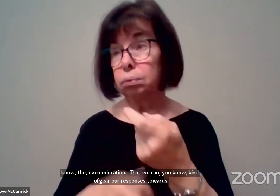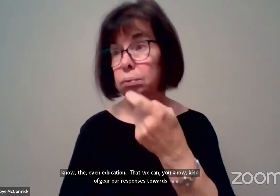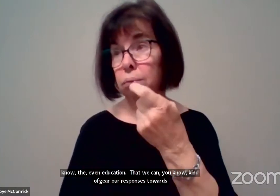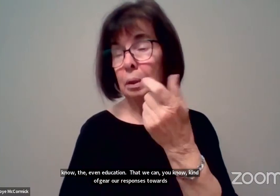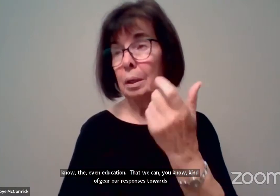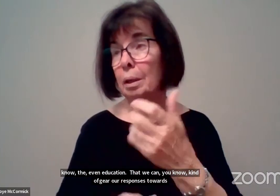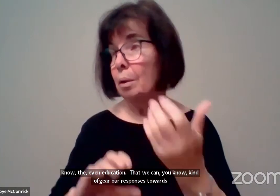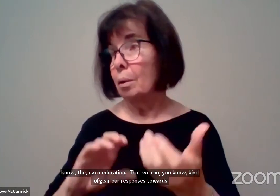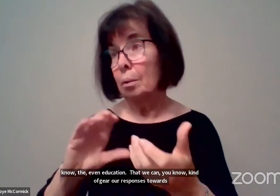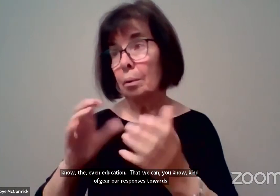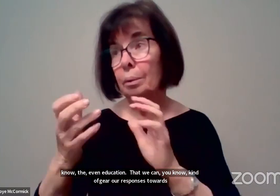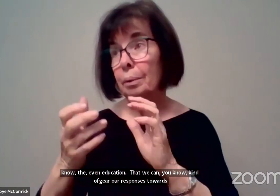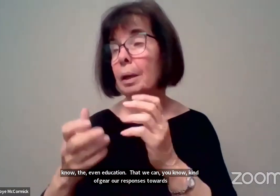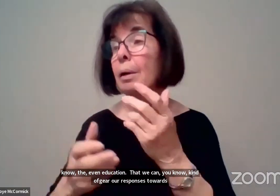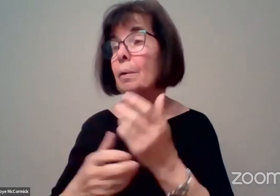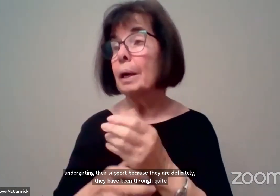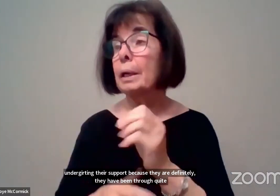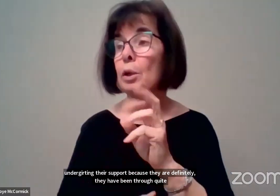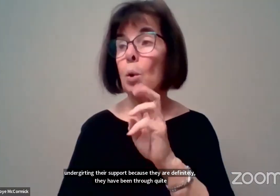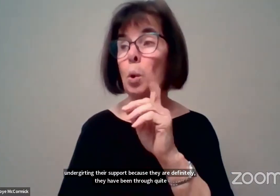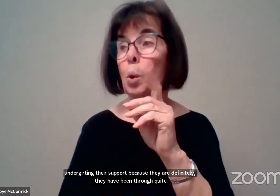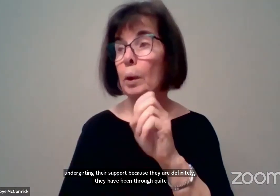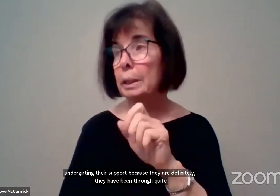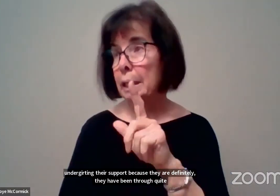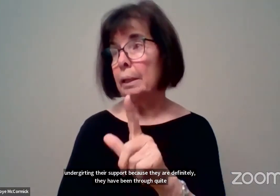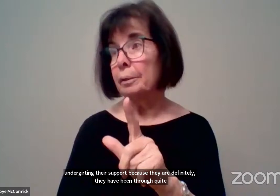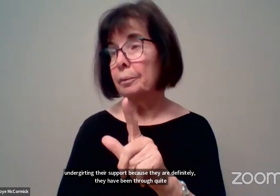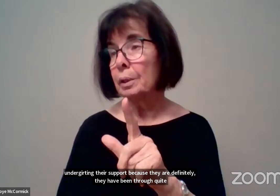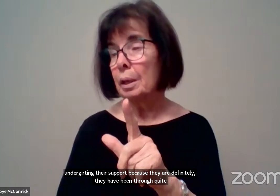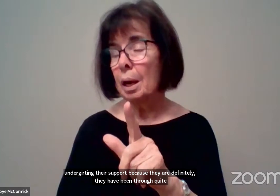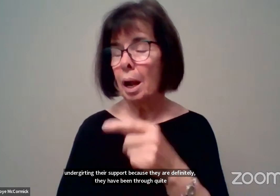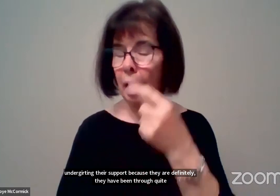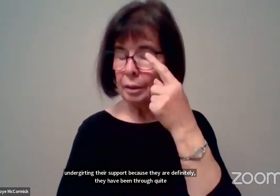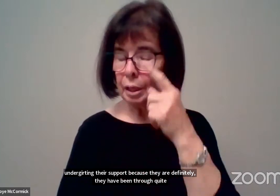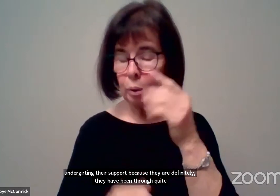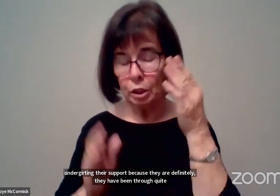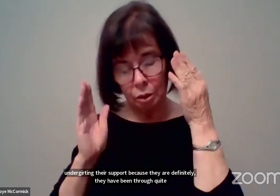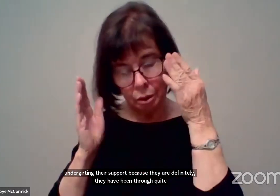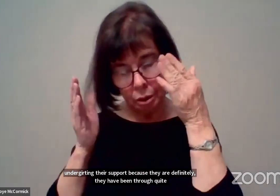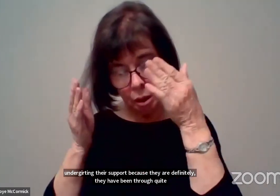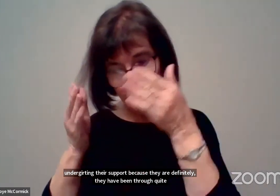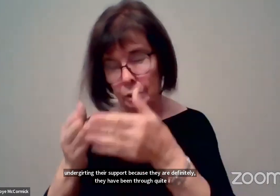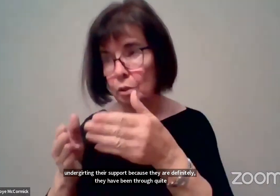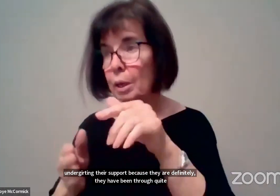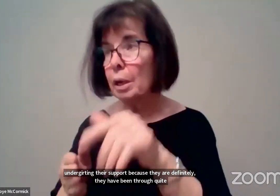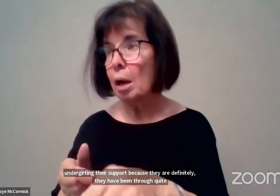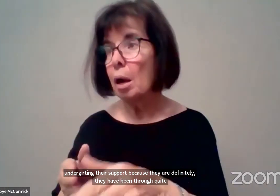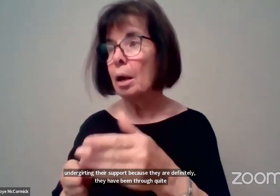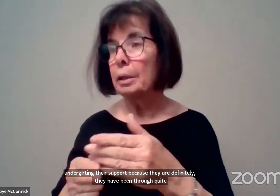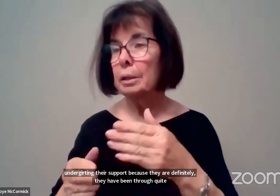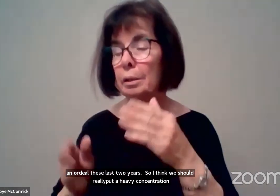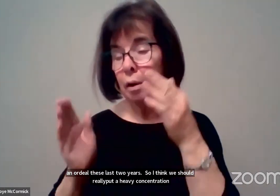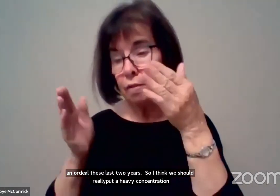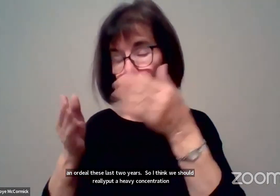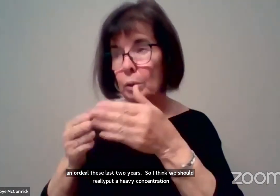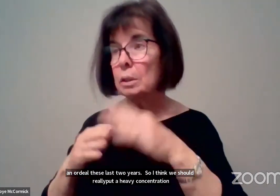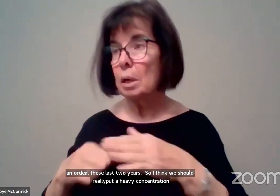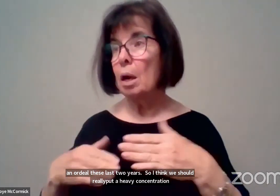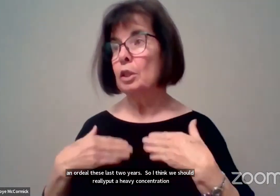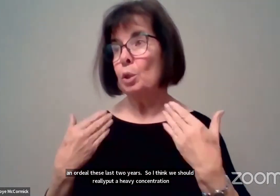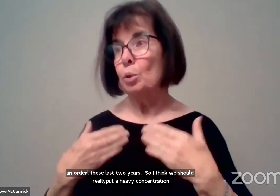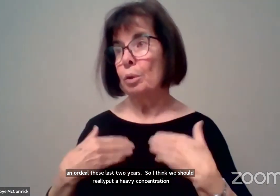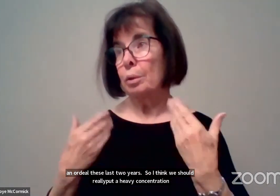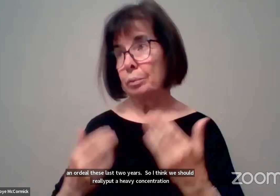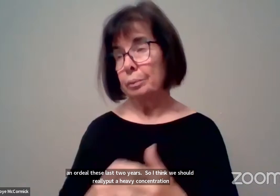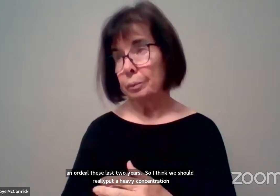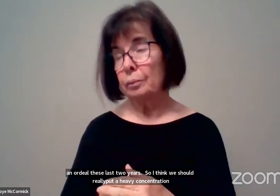last 2 years. And so I think we should really put a heavy concentration around it being youth oriented as well, in